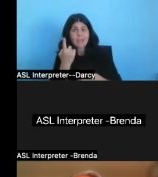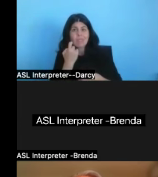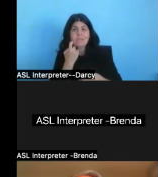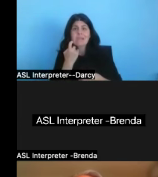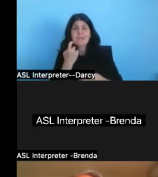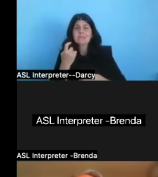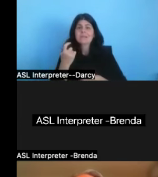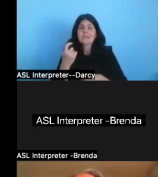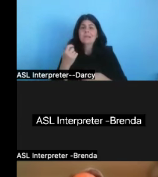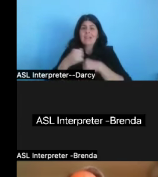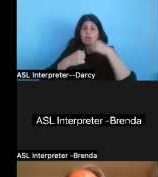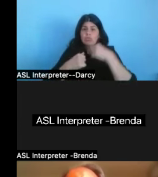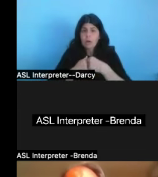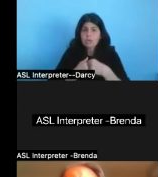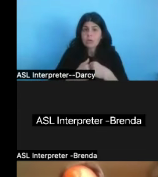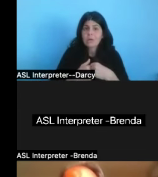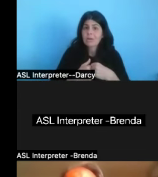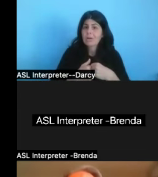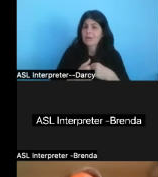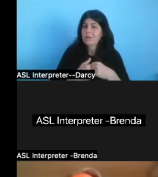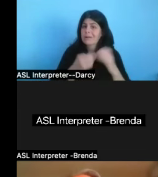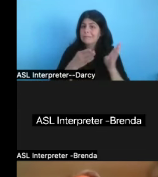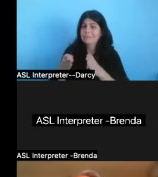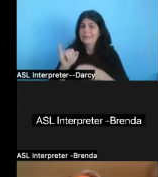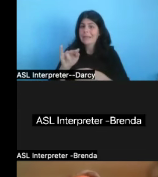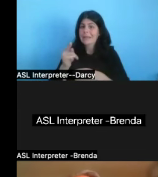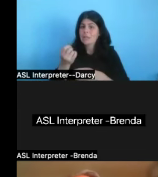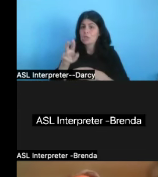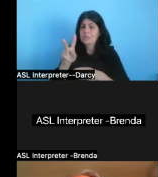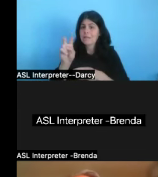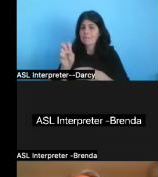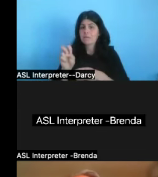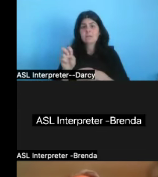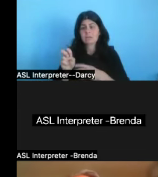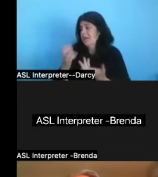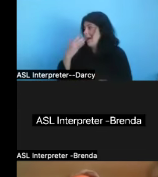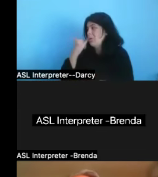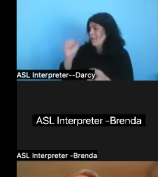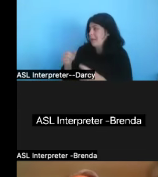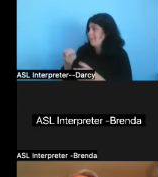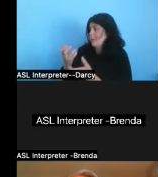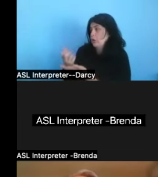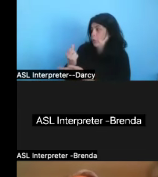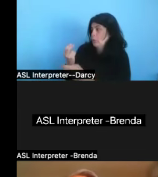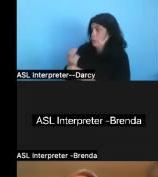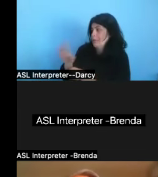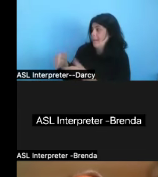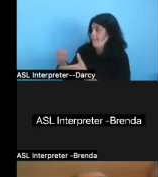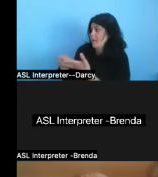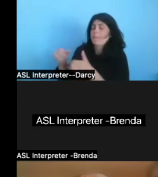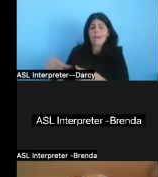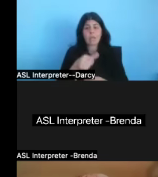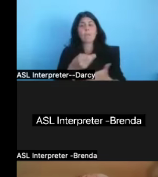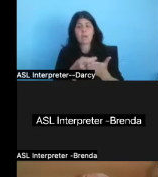I don't know if the recent infrastructure initiative actually could be used to help fund such a thing, but there are other funds like FEMA